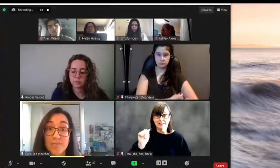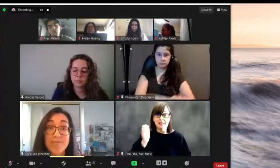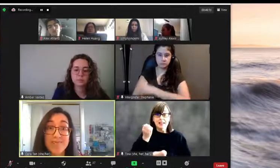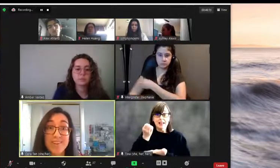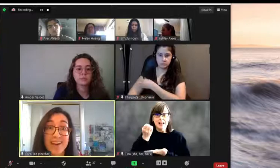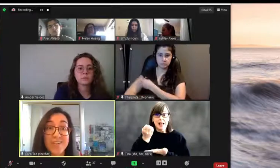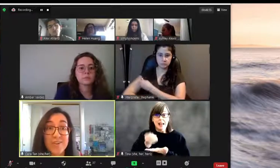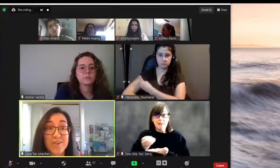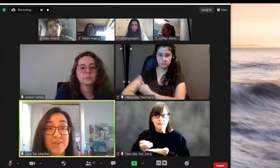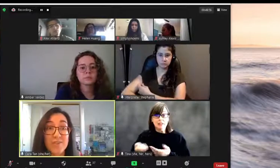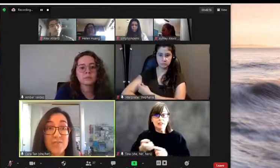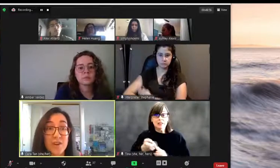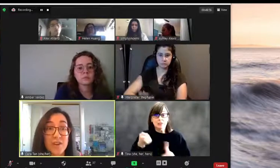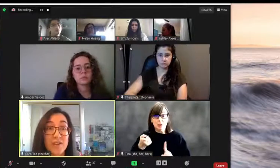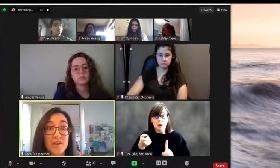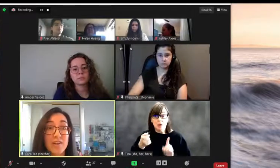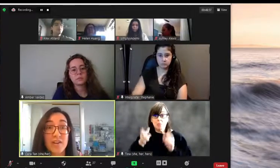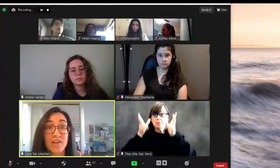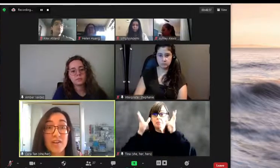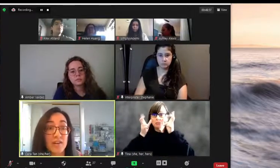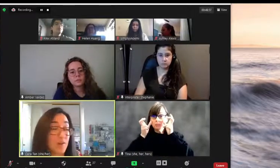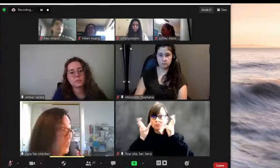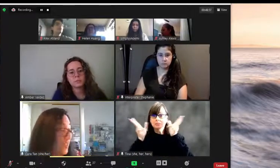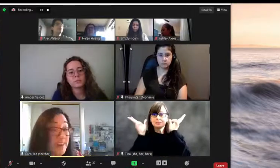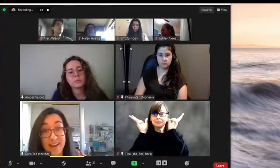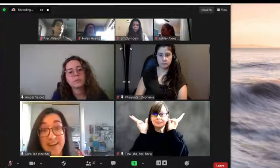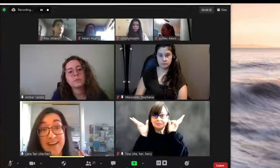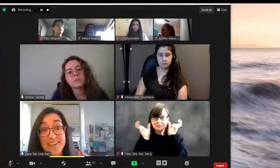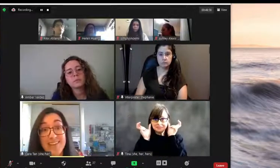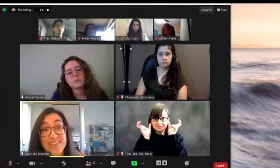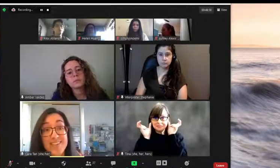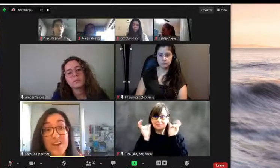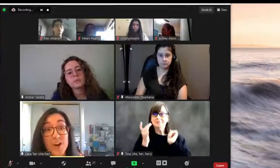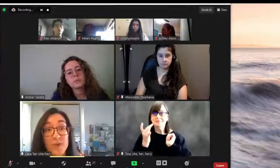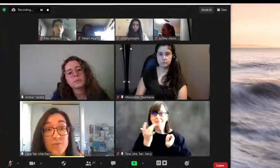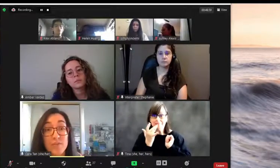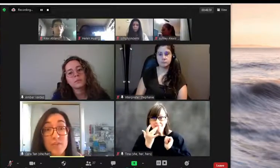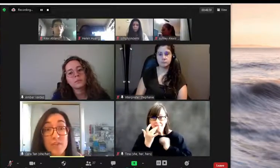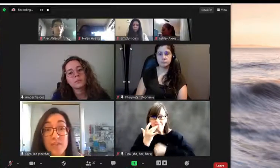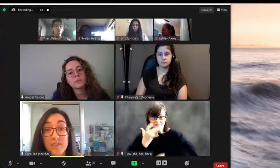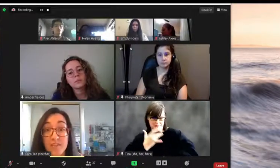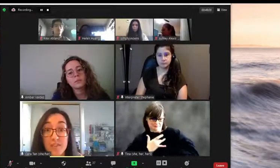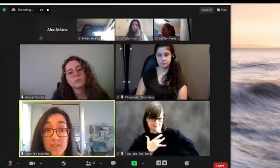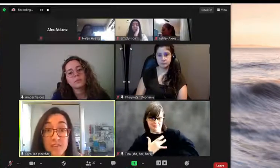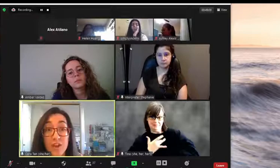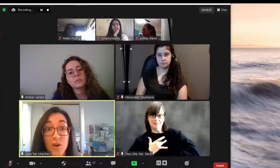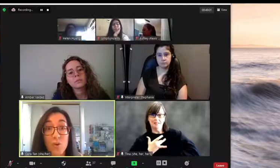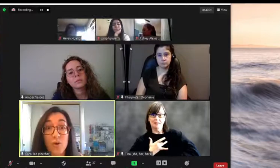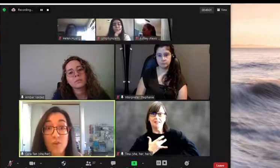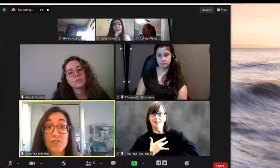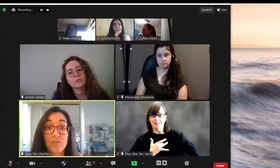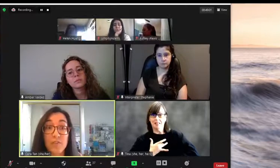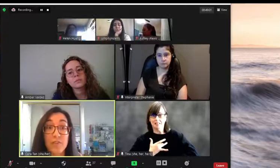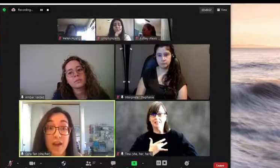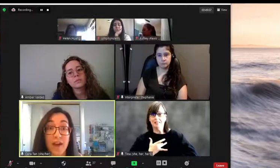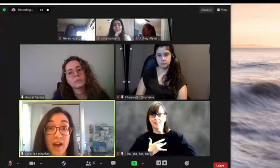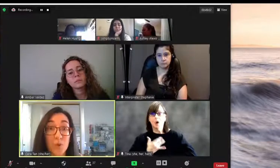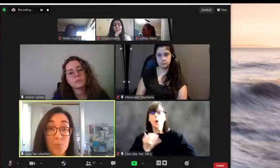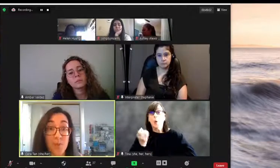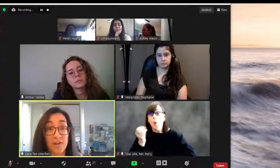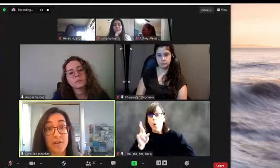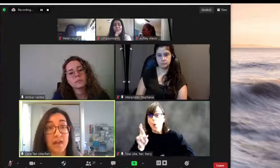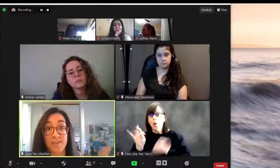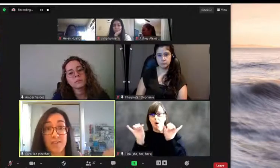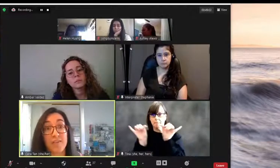Good. Yeah, so it's involving data, right, that's coming from the senses or instruments that